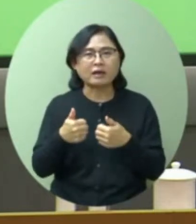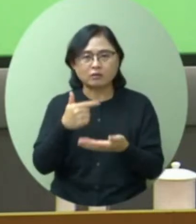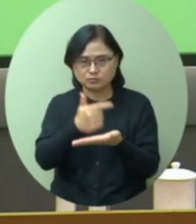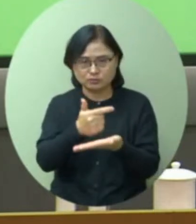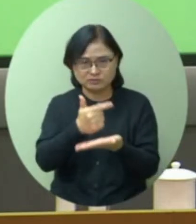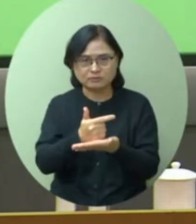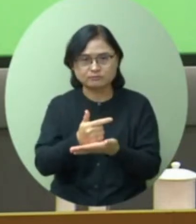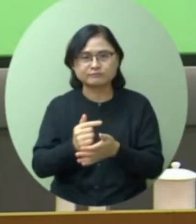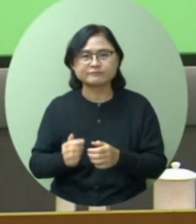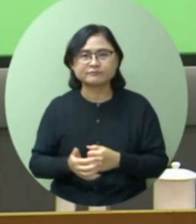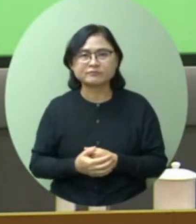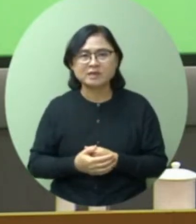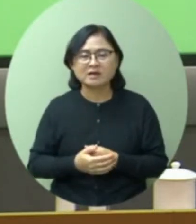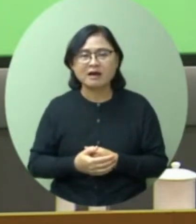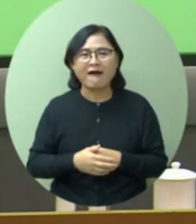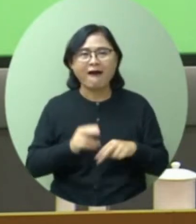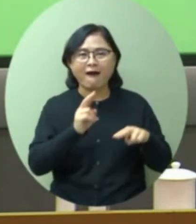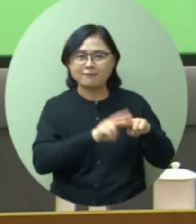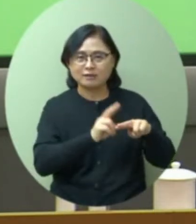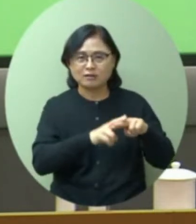We work for